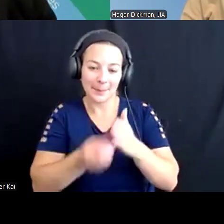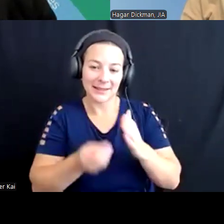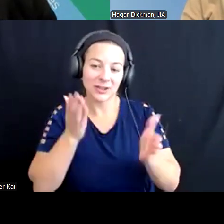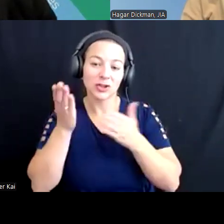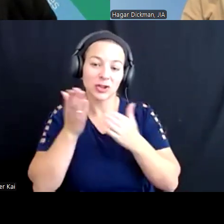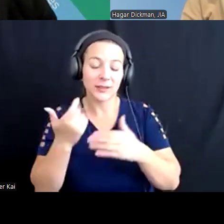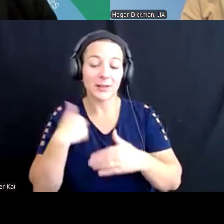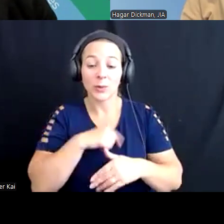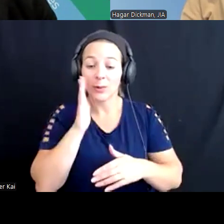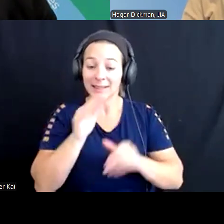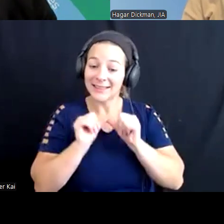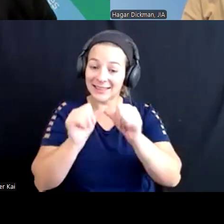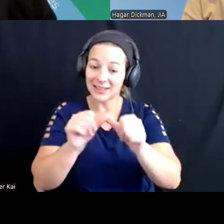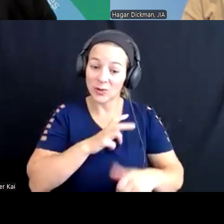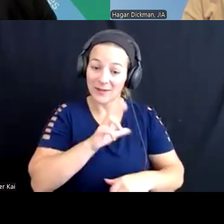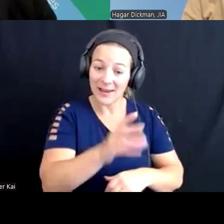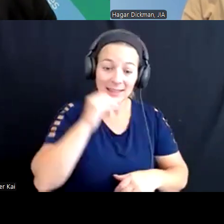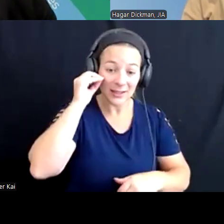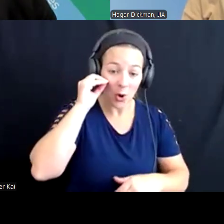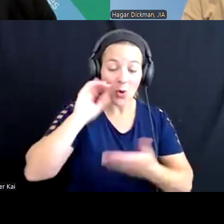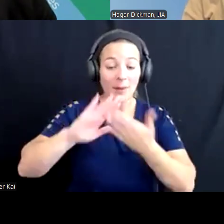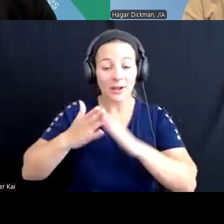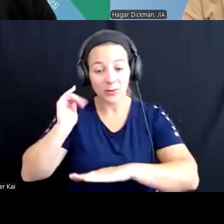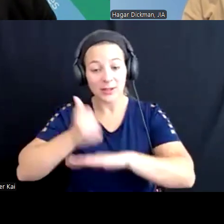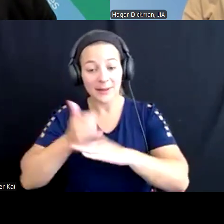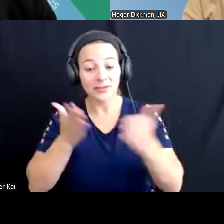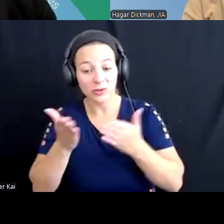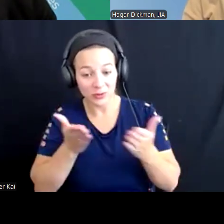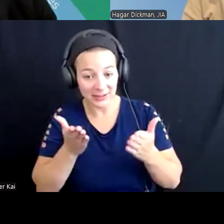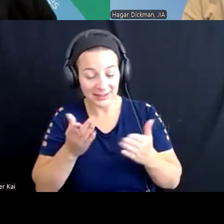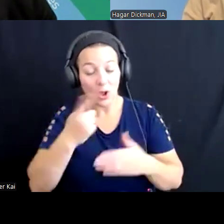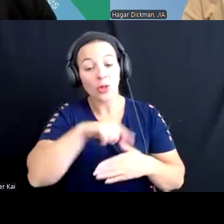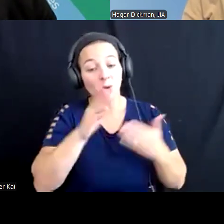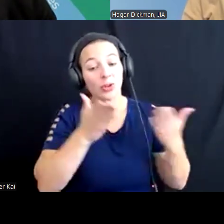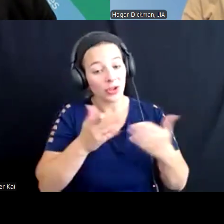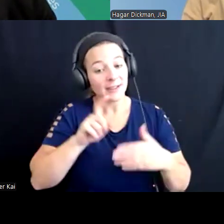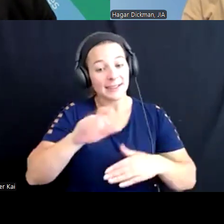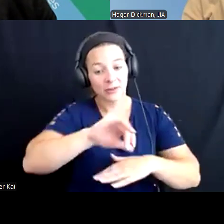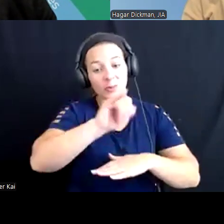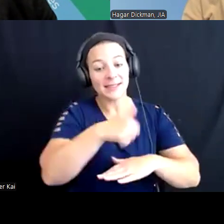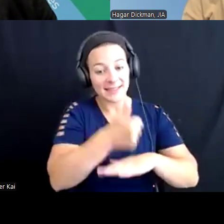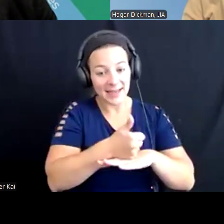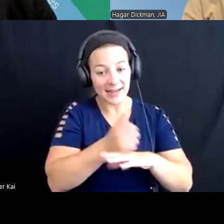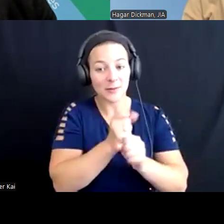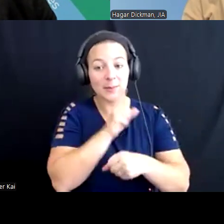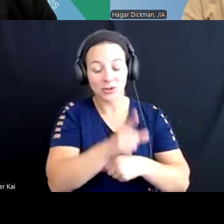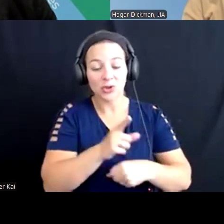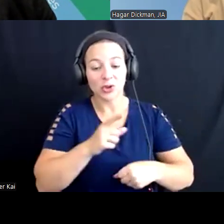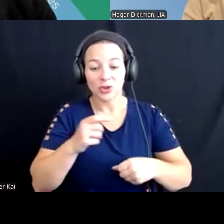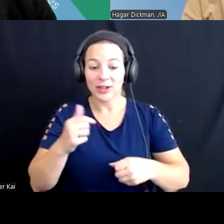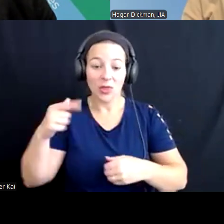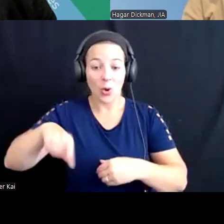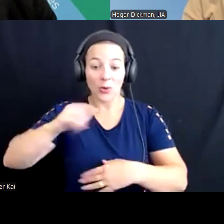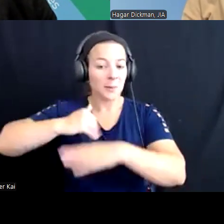community-based services, those investments need to be tied directly to removing those barriers that are, or those drivers of disparities,